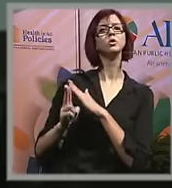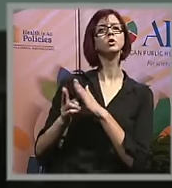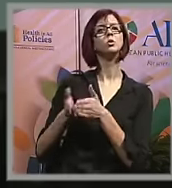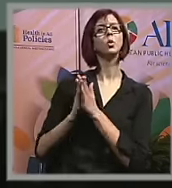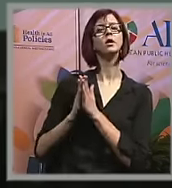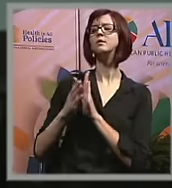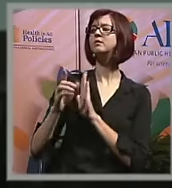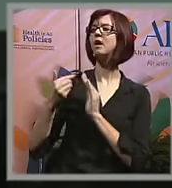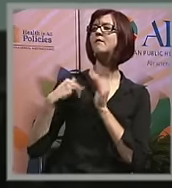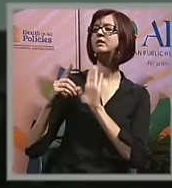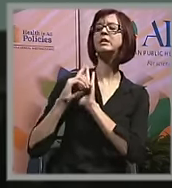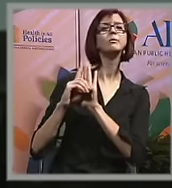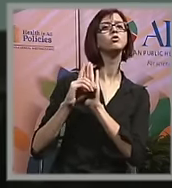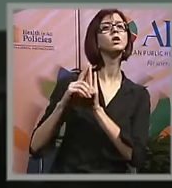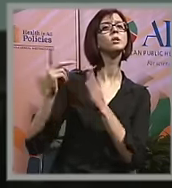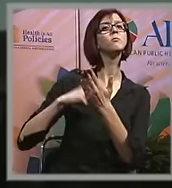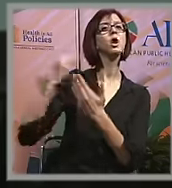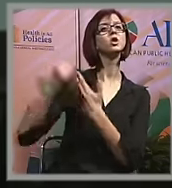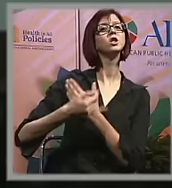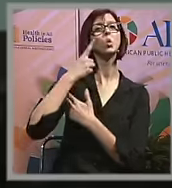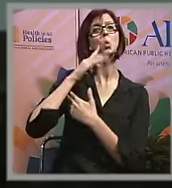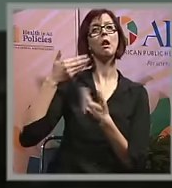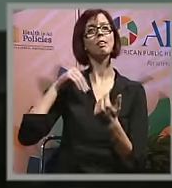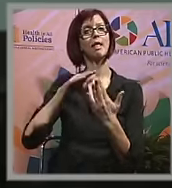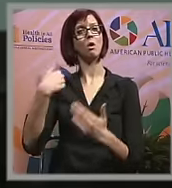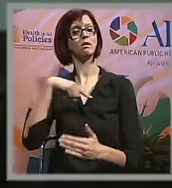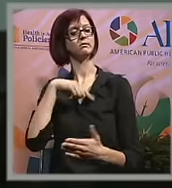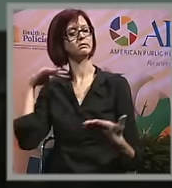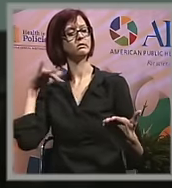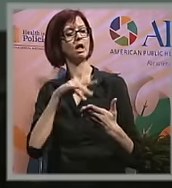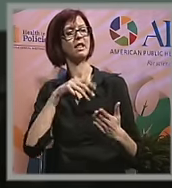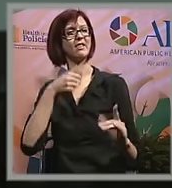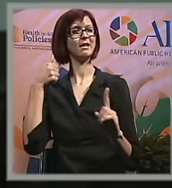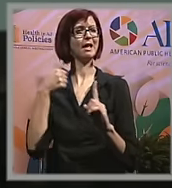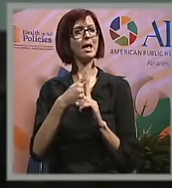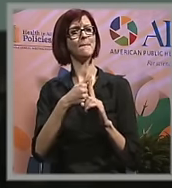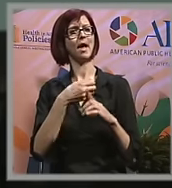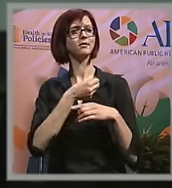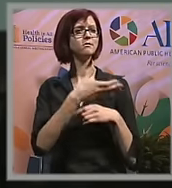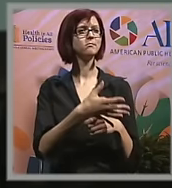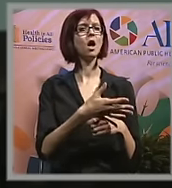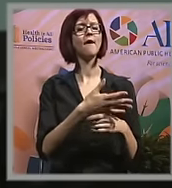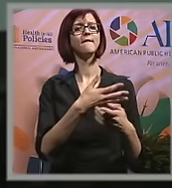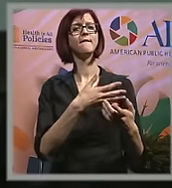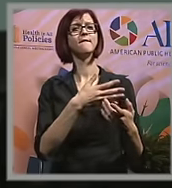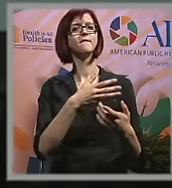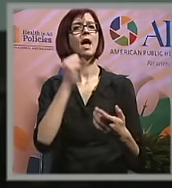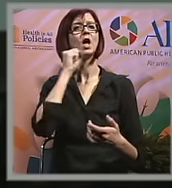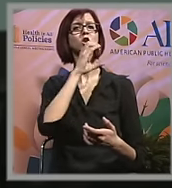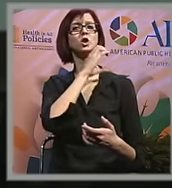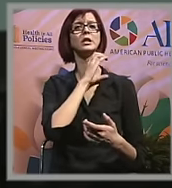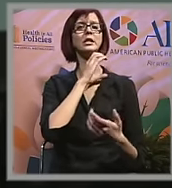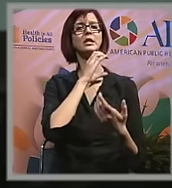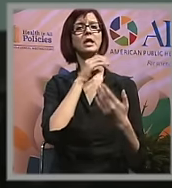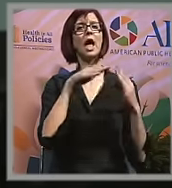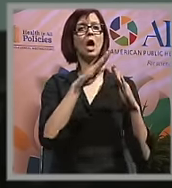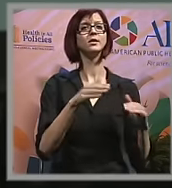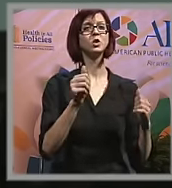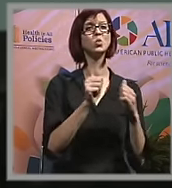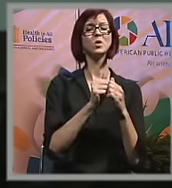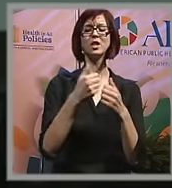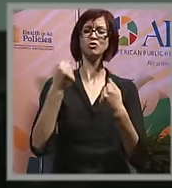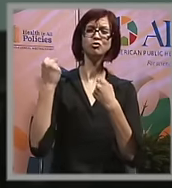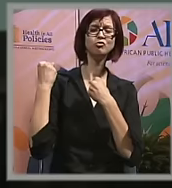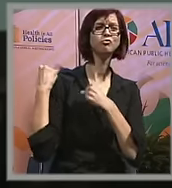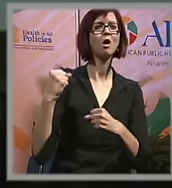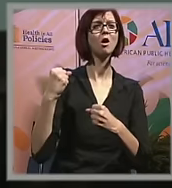to do a demonstration project that would allow us to study the impact of elderly housing with strong